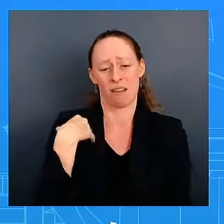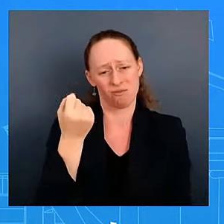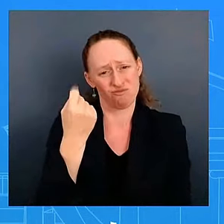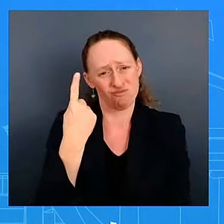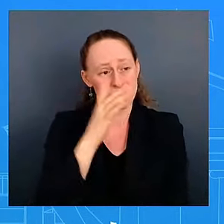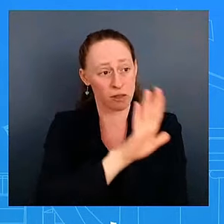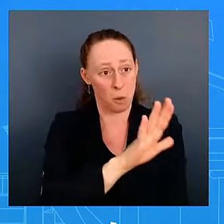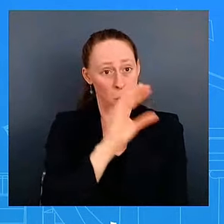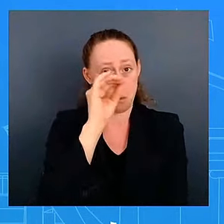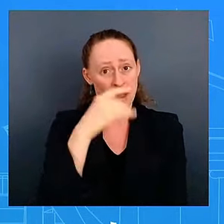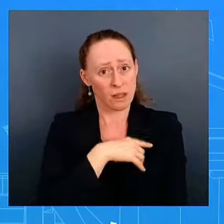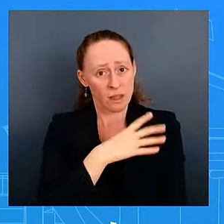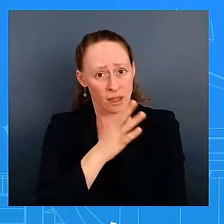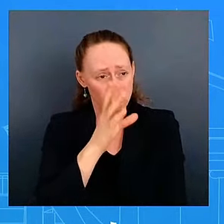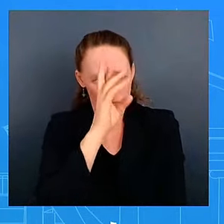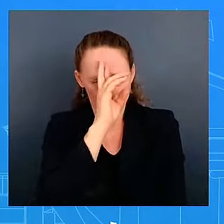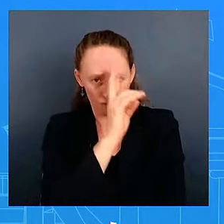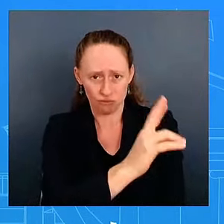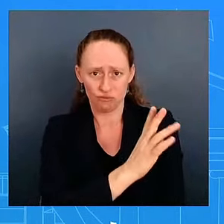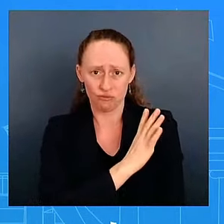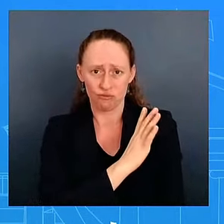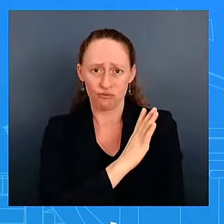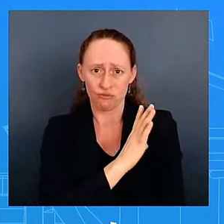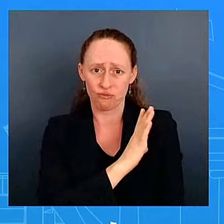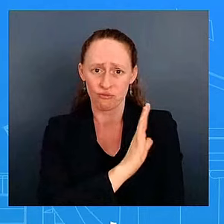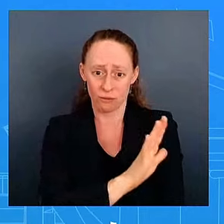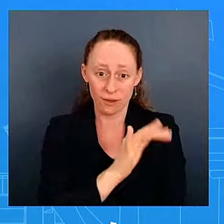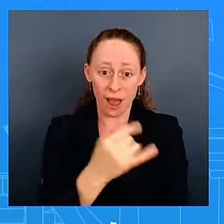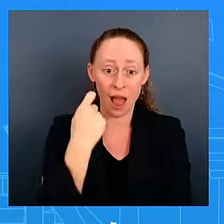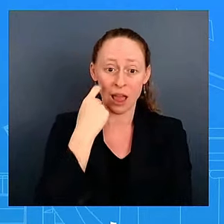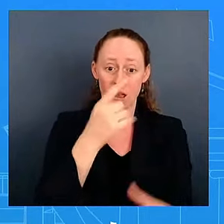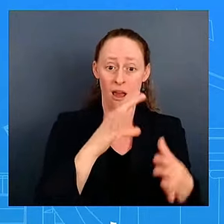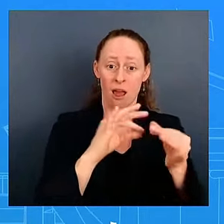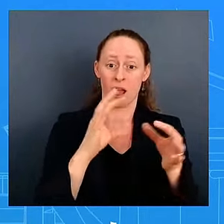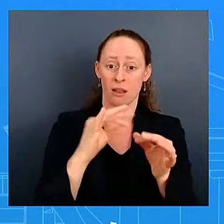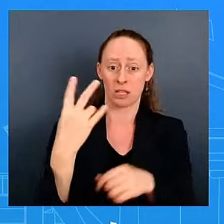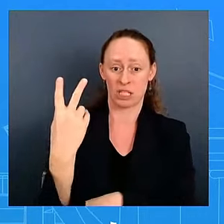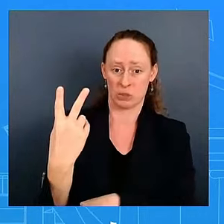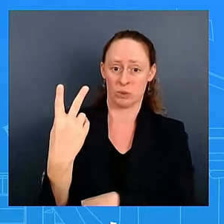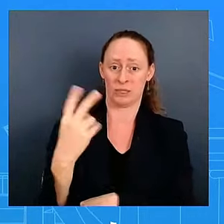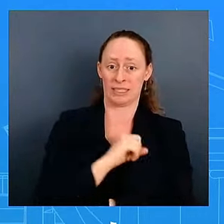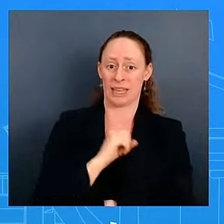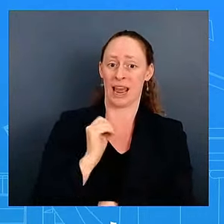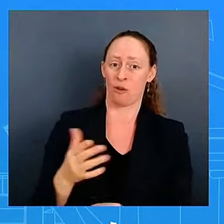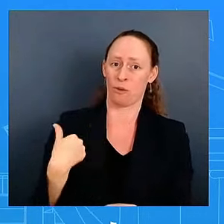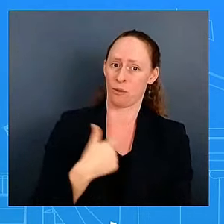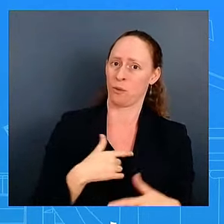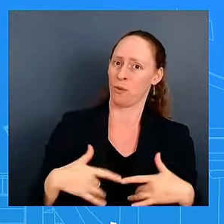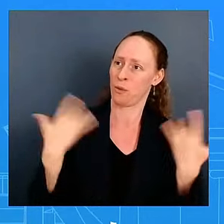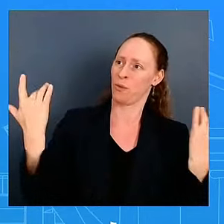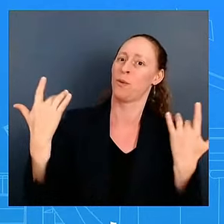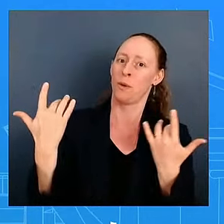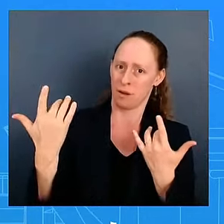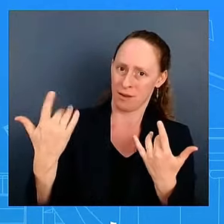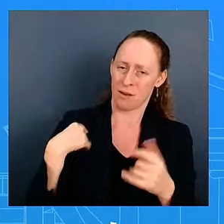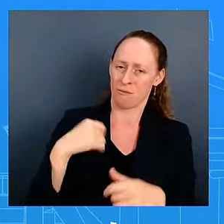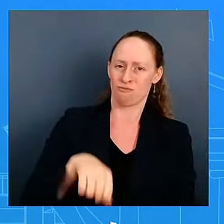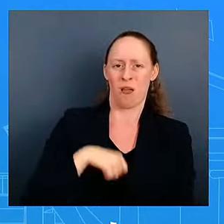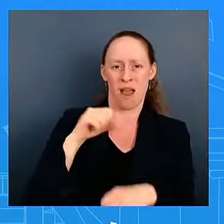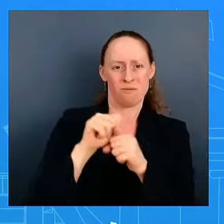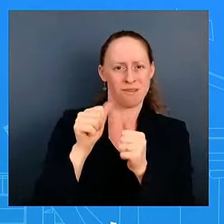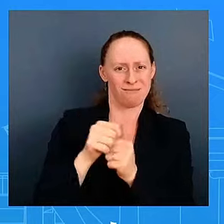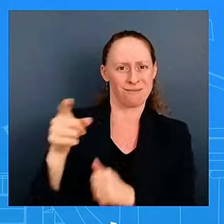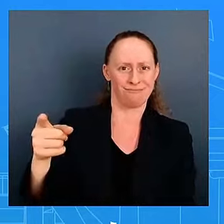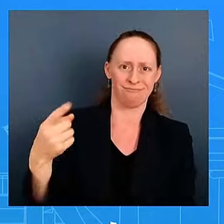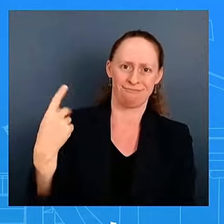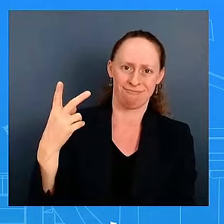two senators that we were very proud working with over the past 3.5 years to get historic legislation done.